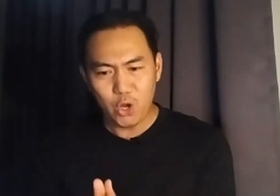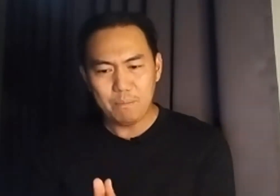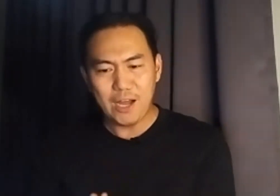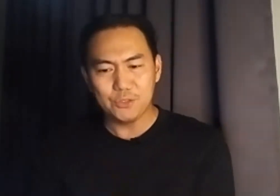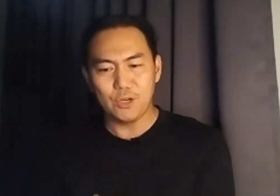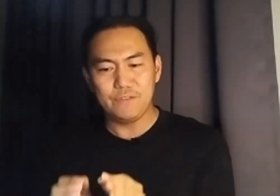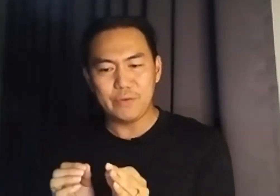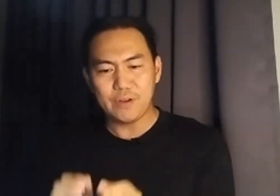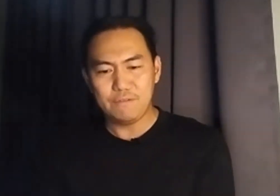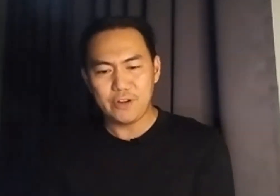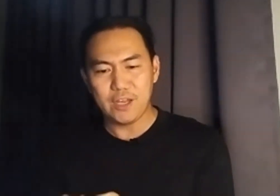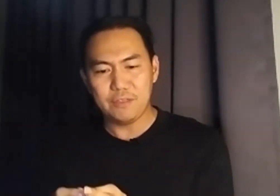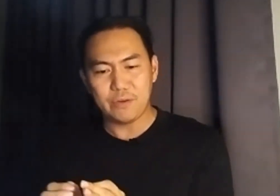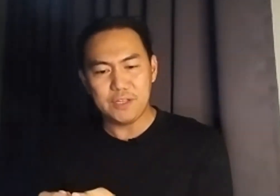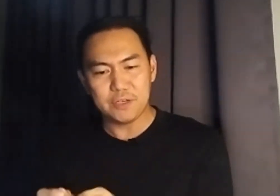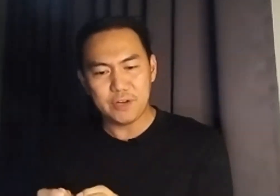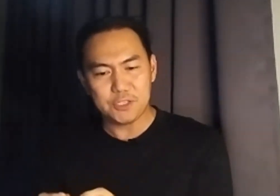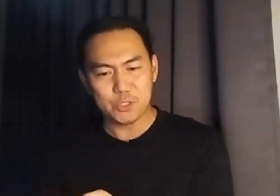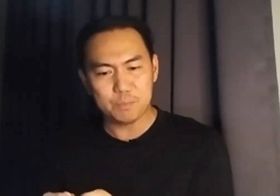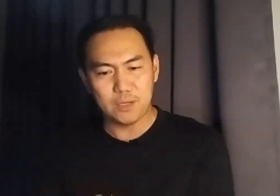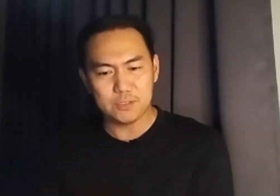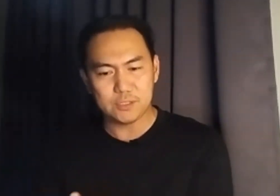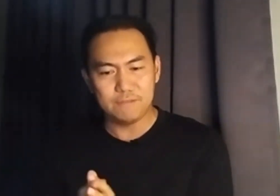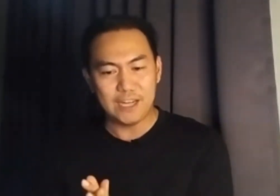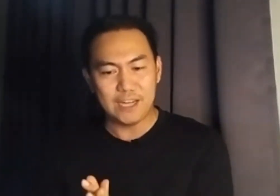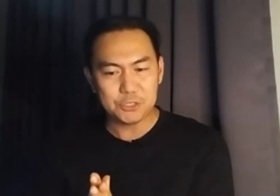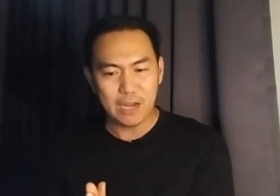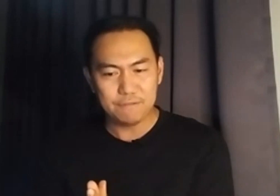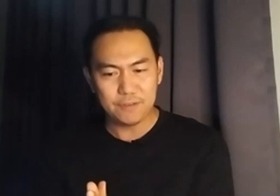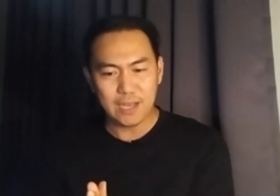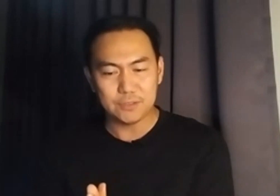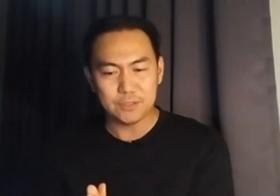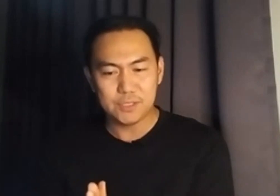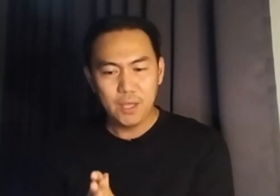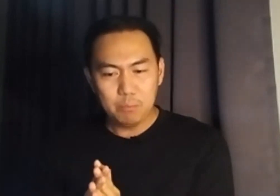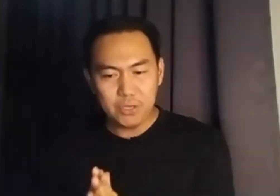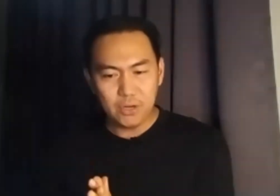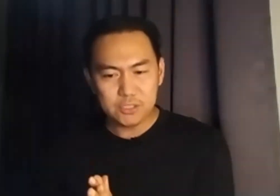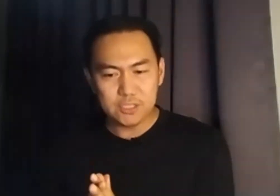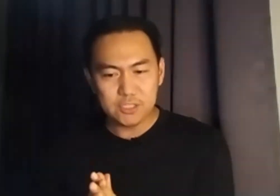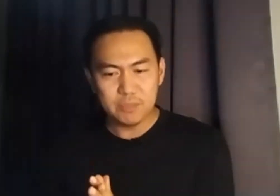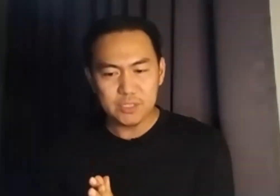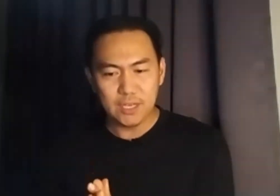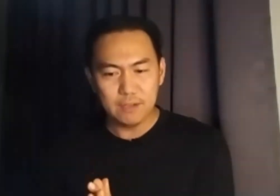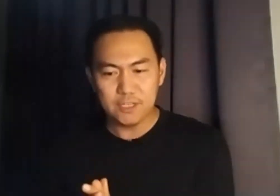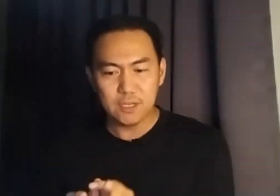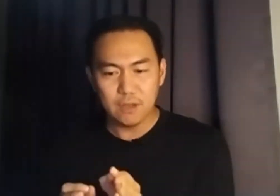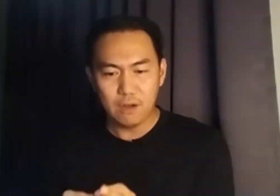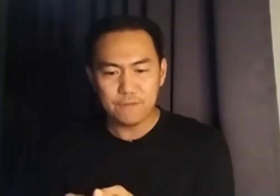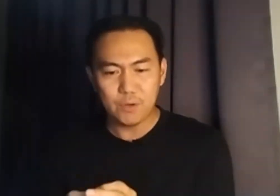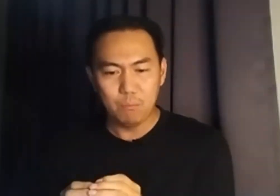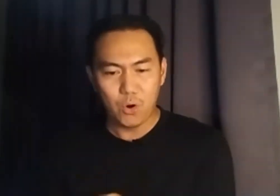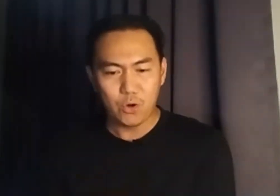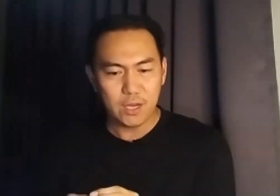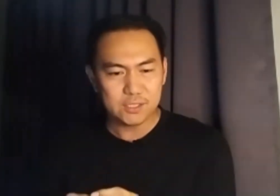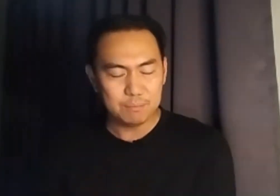to opt out of the recovery and the reintegration responses of anti-trafficking actors because the system itself does not